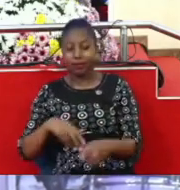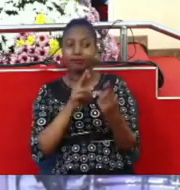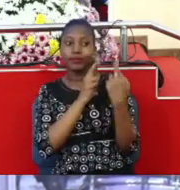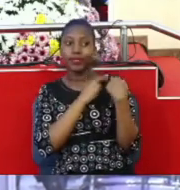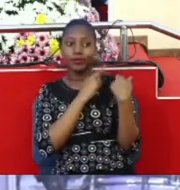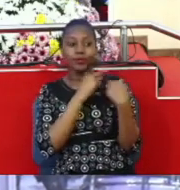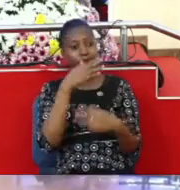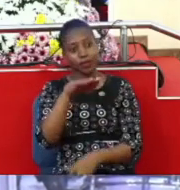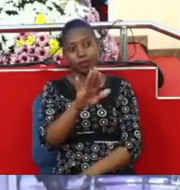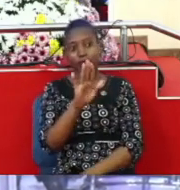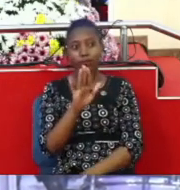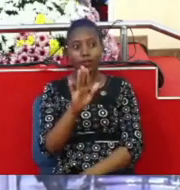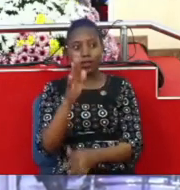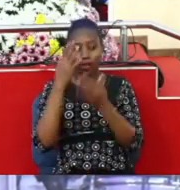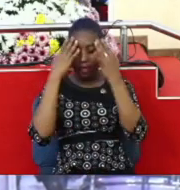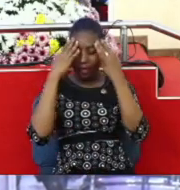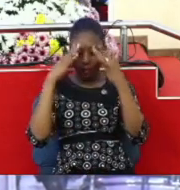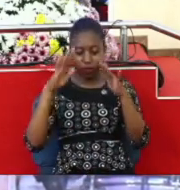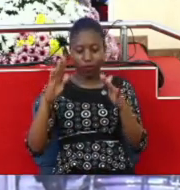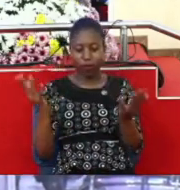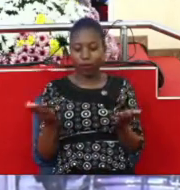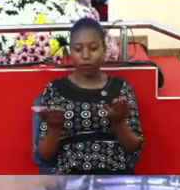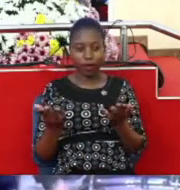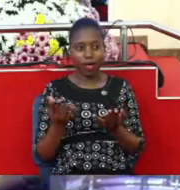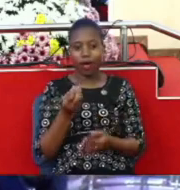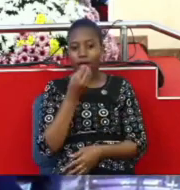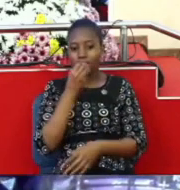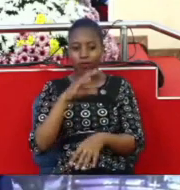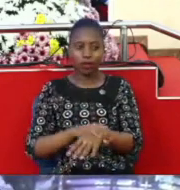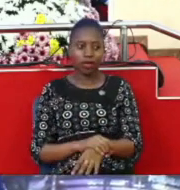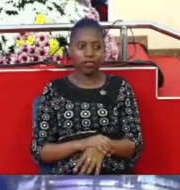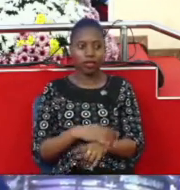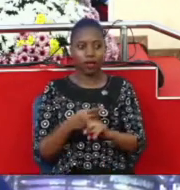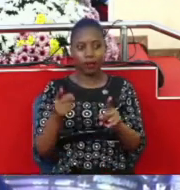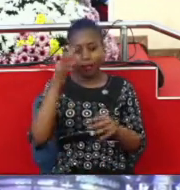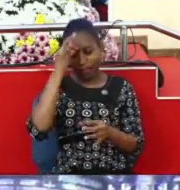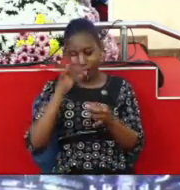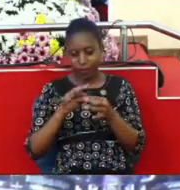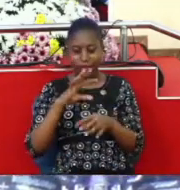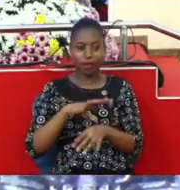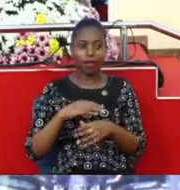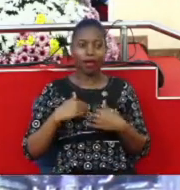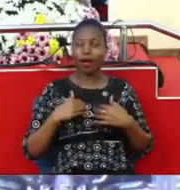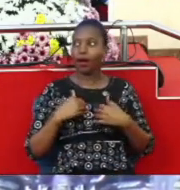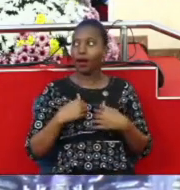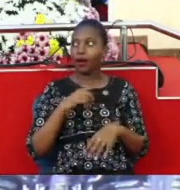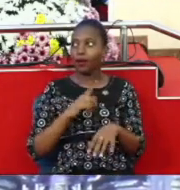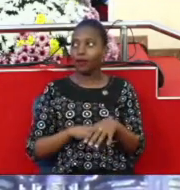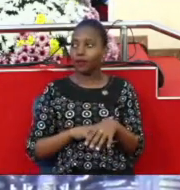Where you are going to get food from. But they have faith when you tell them. We are only crying